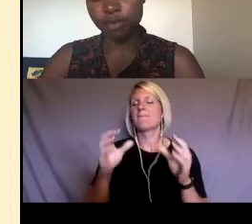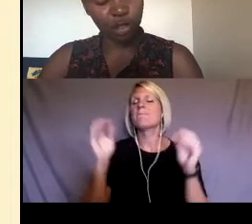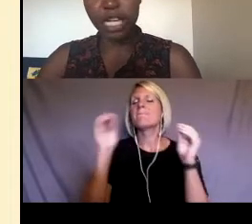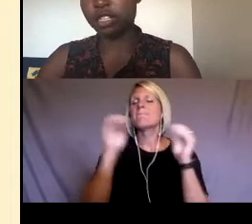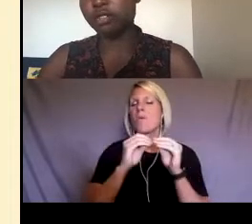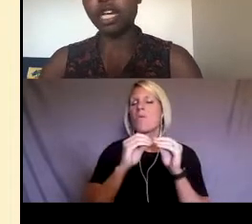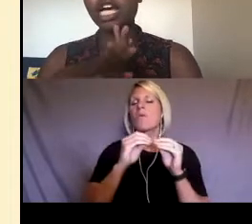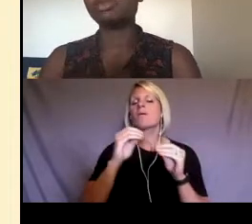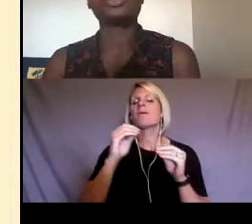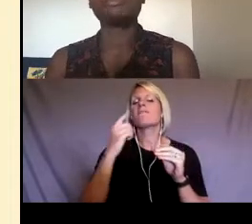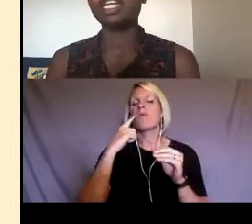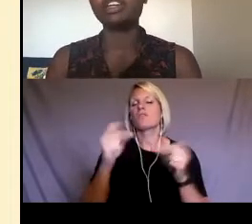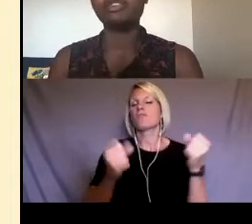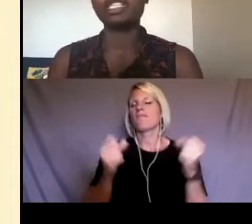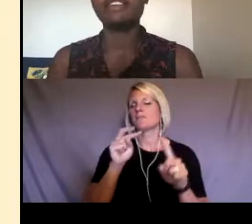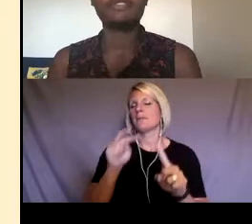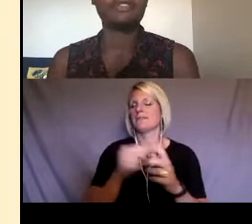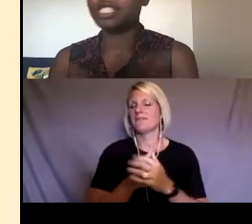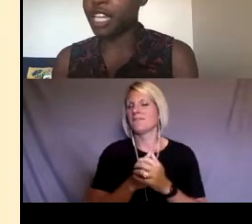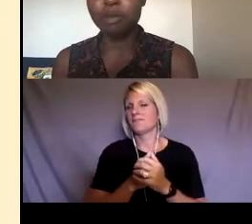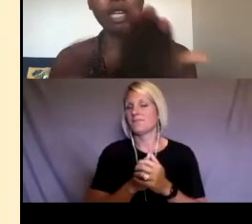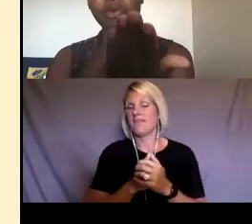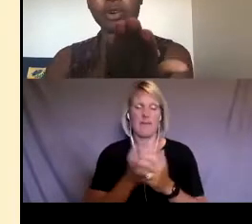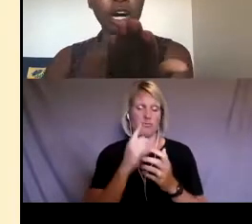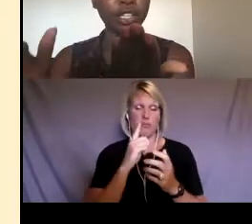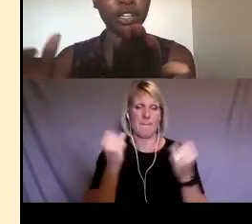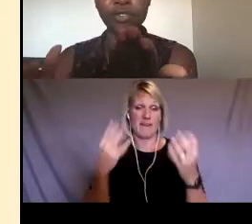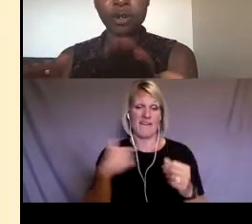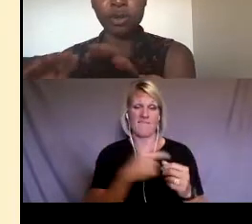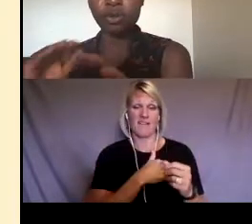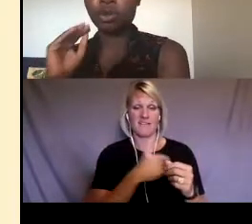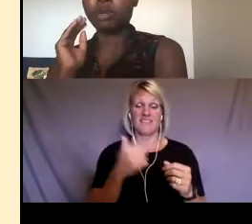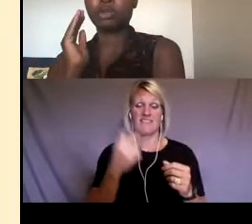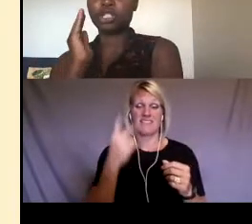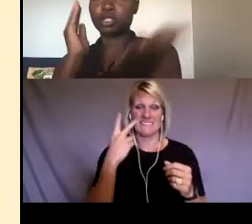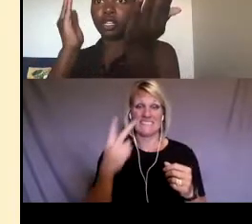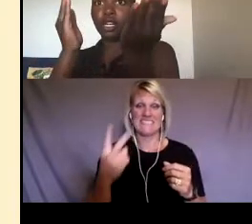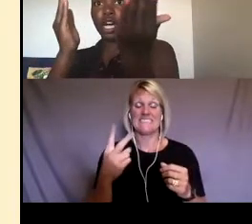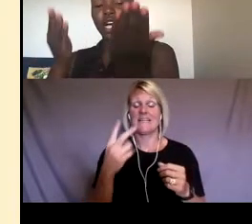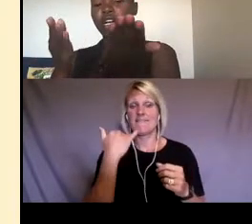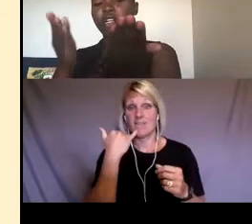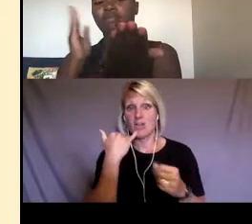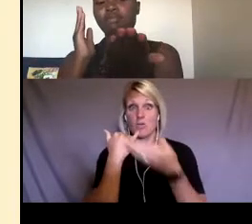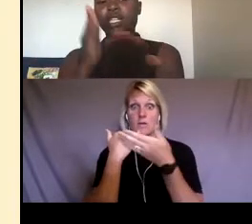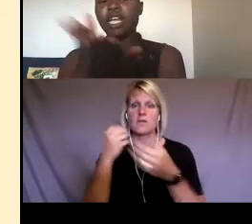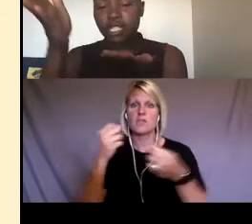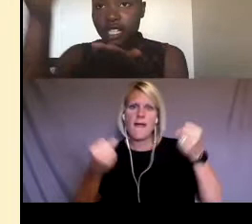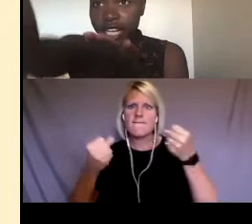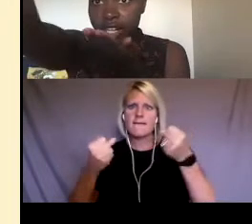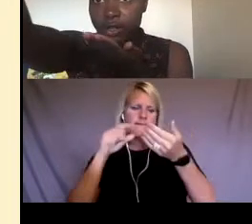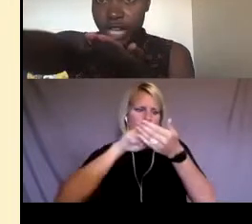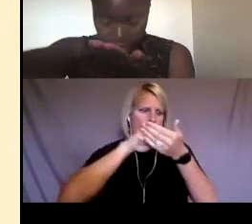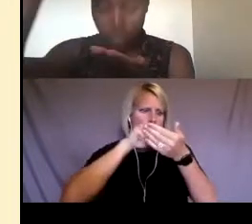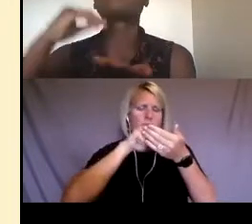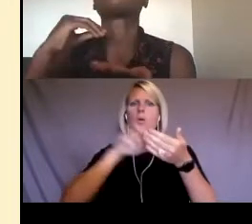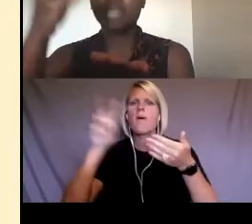driver perspective. I'm sure many of us have seen people on their phone or people just glancing